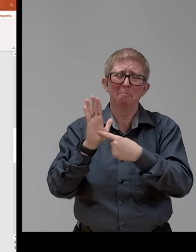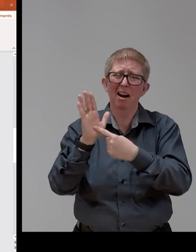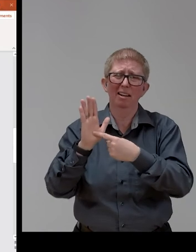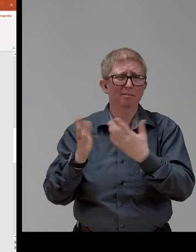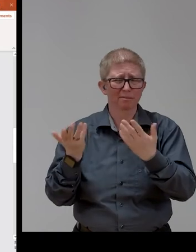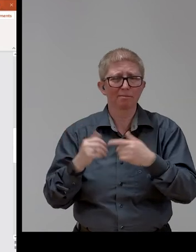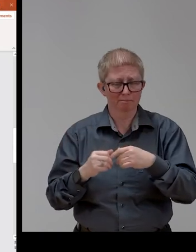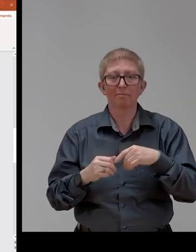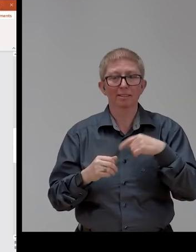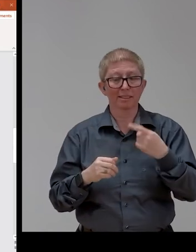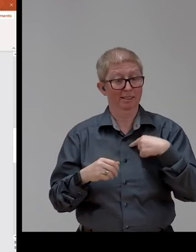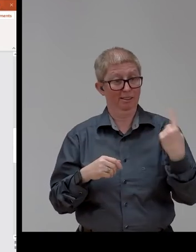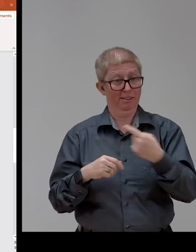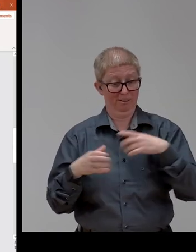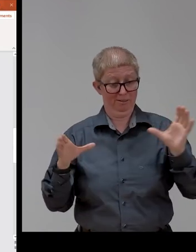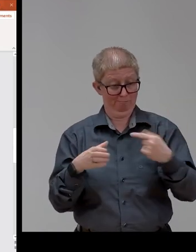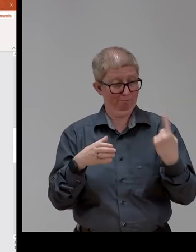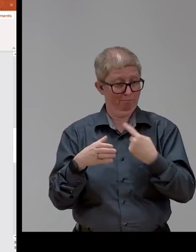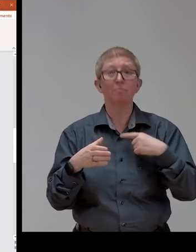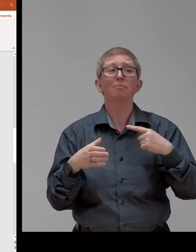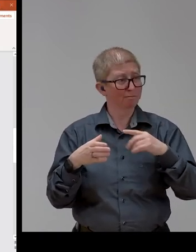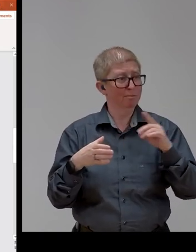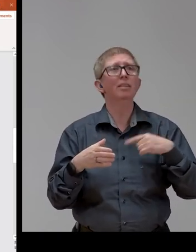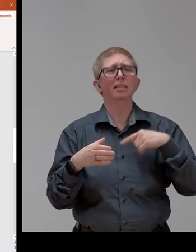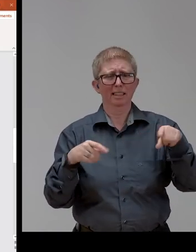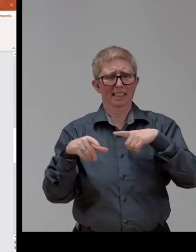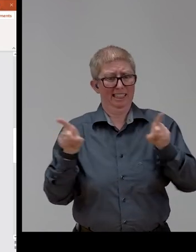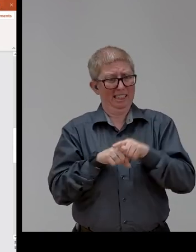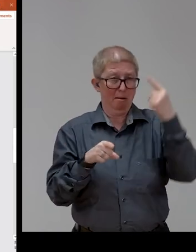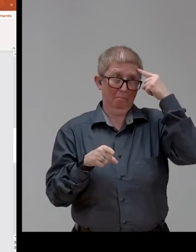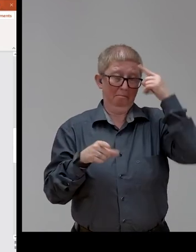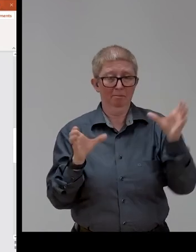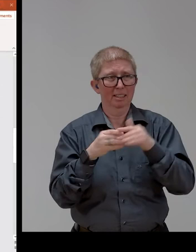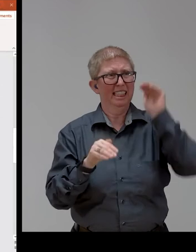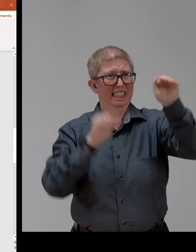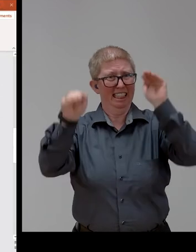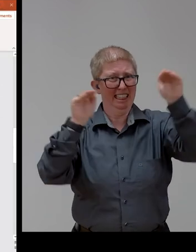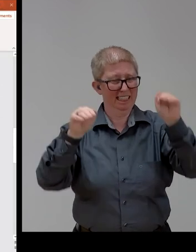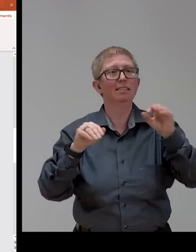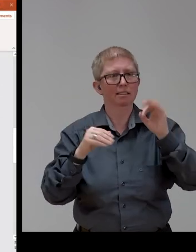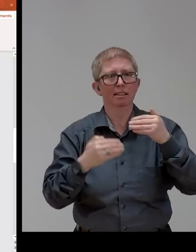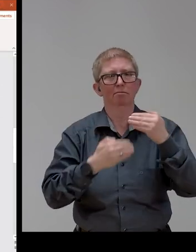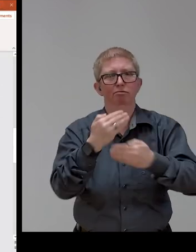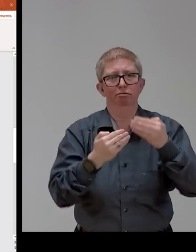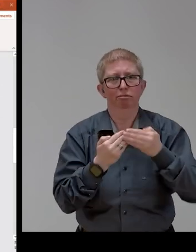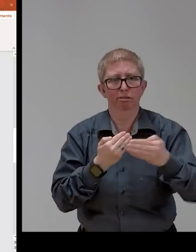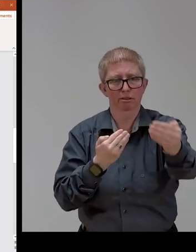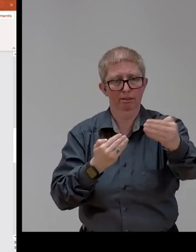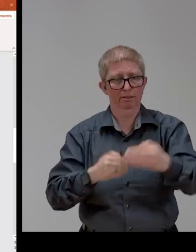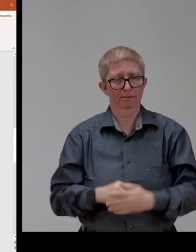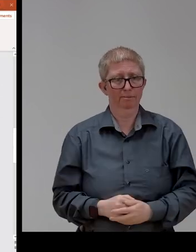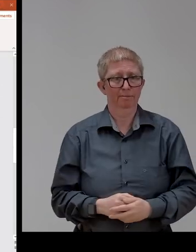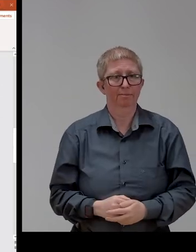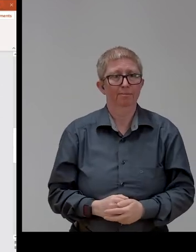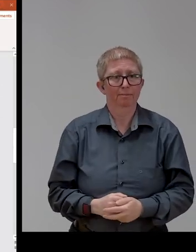go into more detail. Another aspect, networks stop duplication of work.